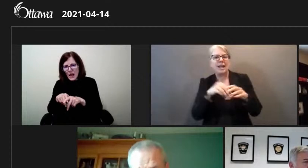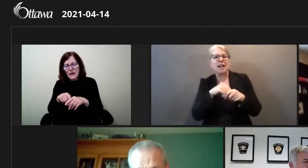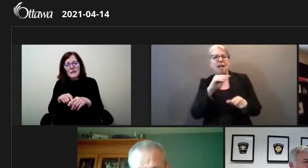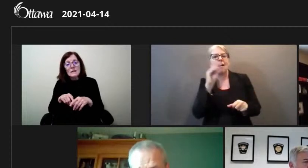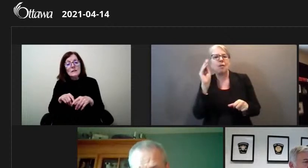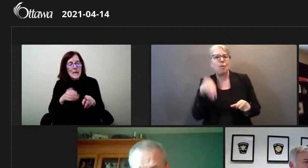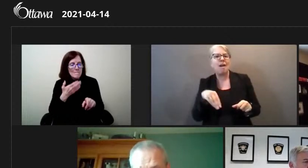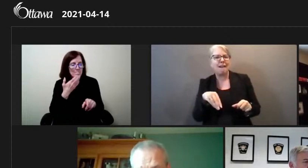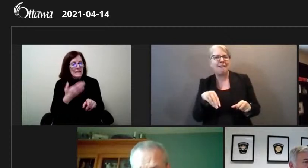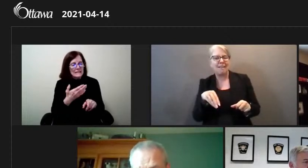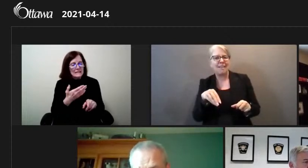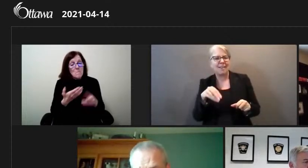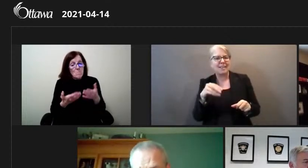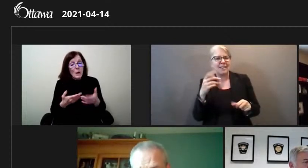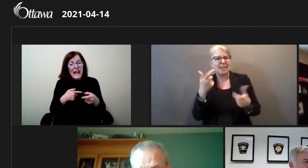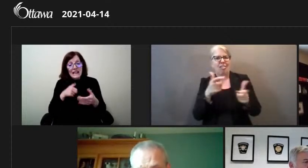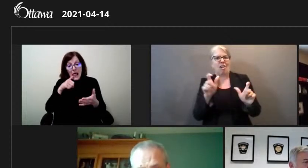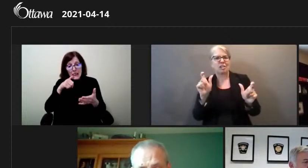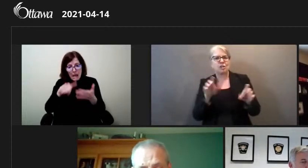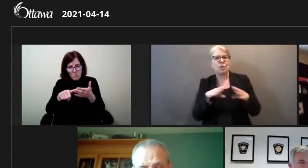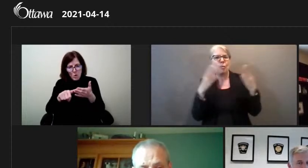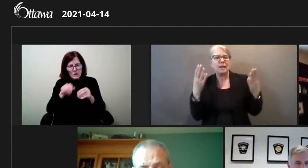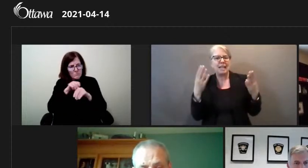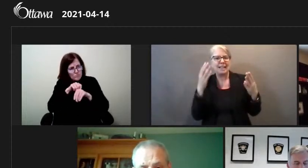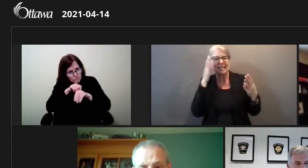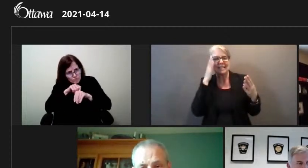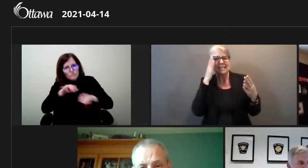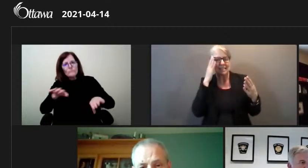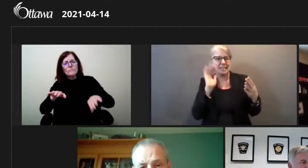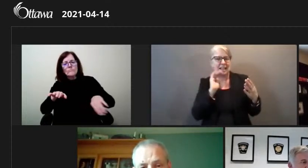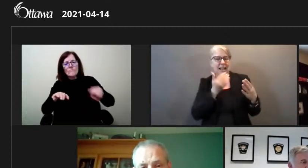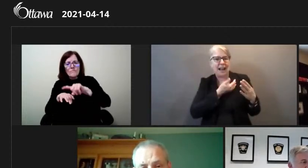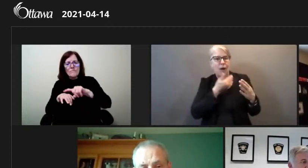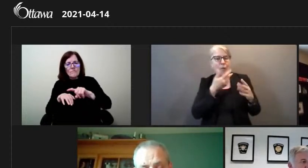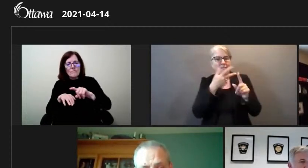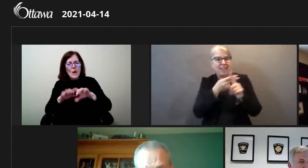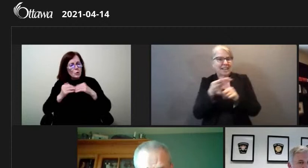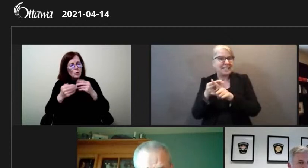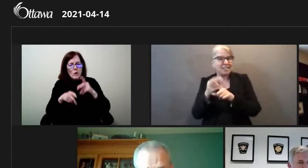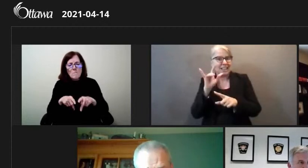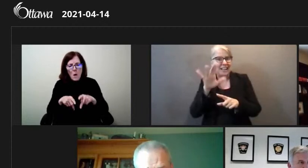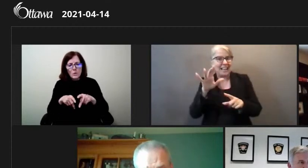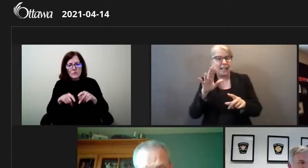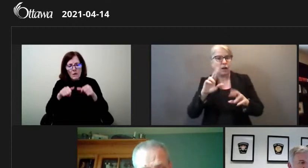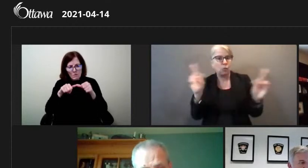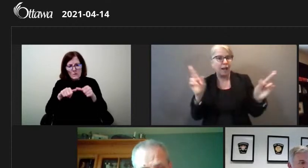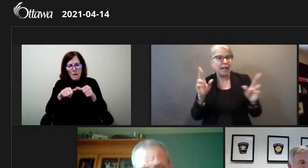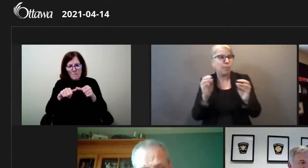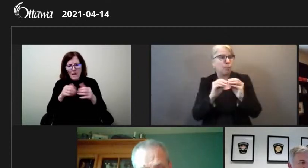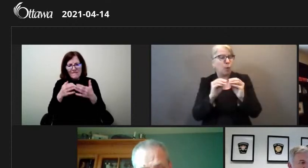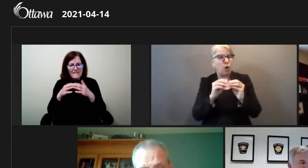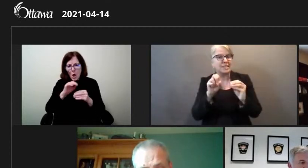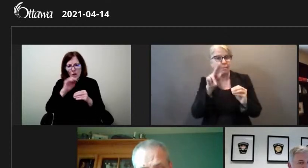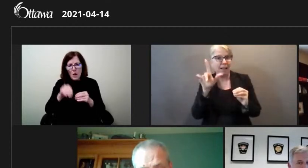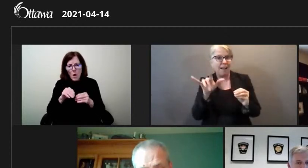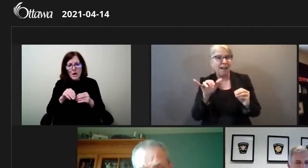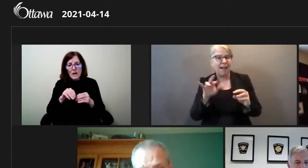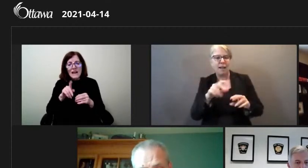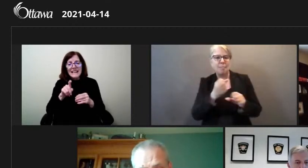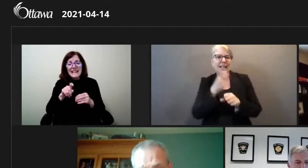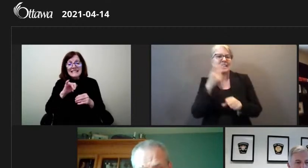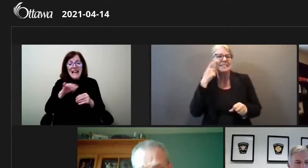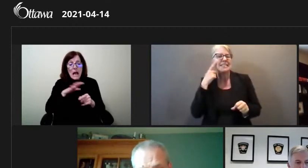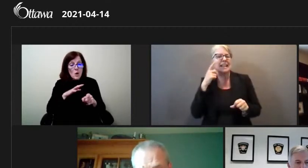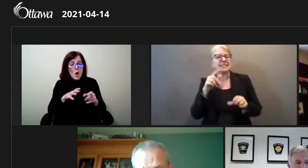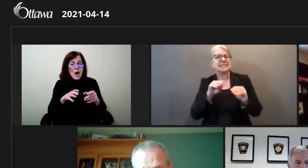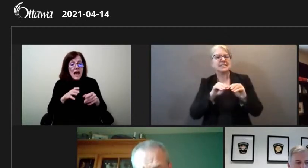when we have larger openings of our vaccination clinics, when there's more supply, it may make sense to do that and may